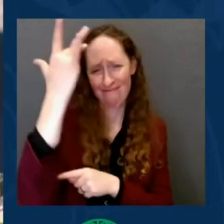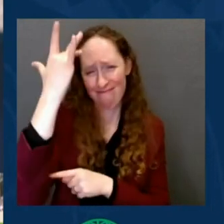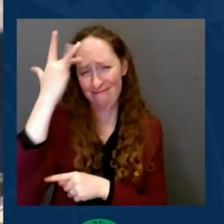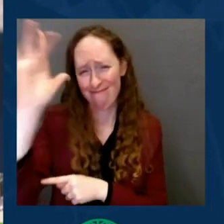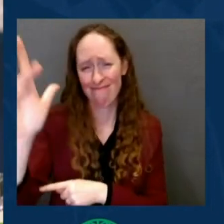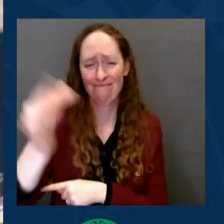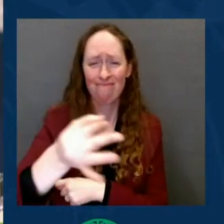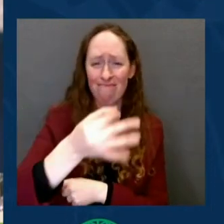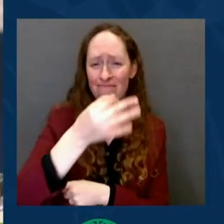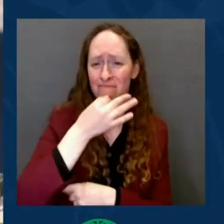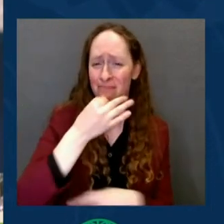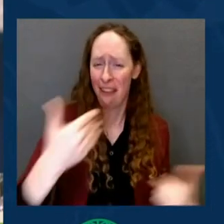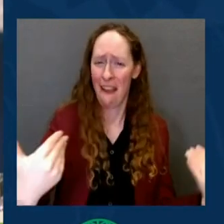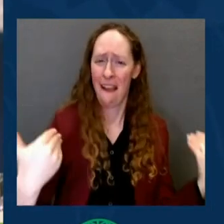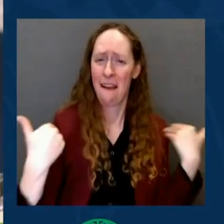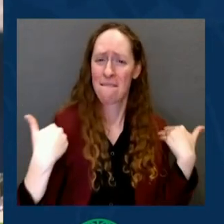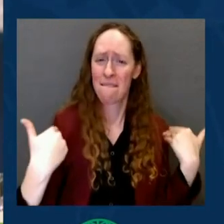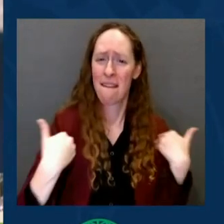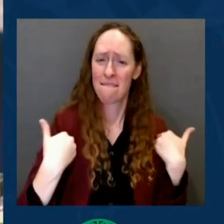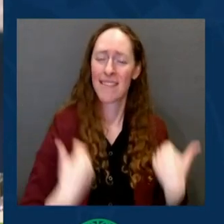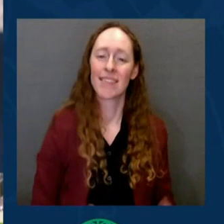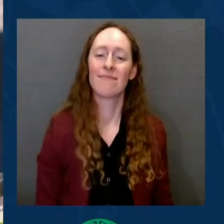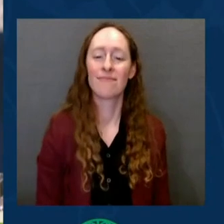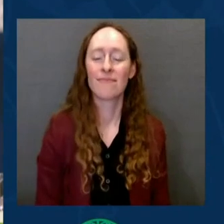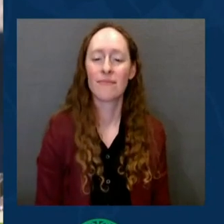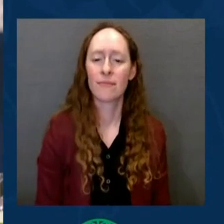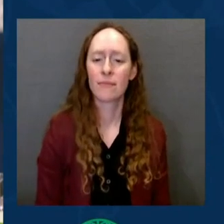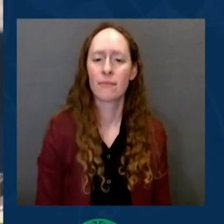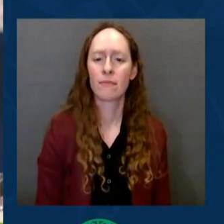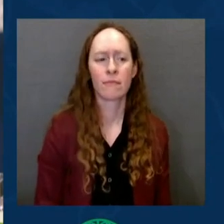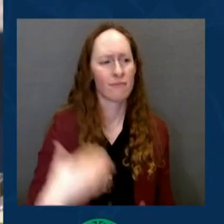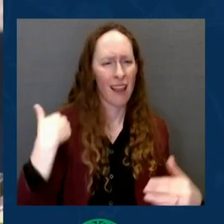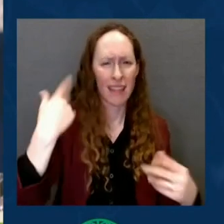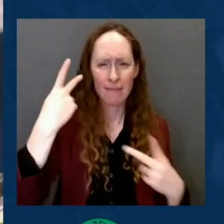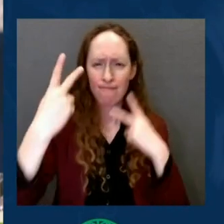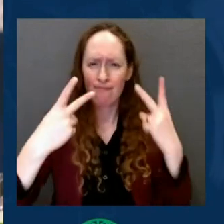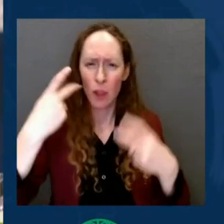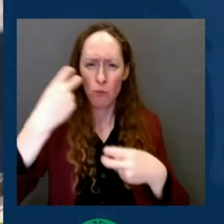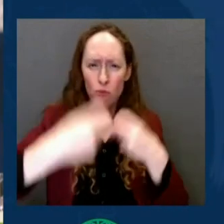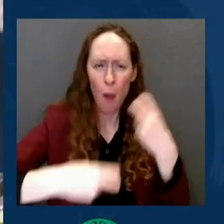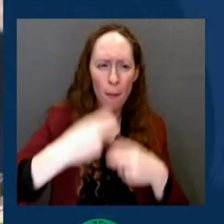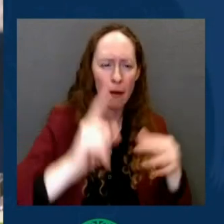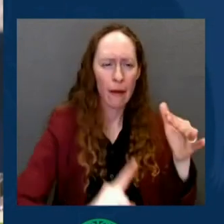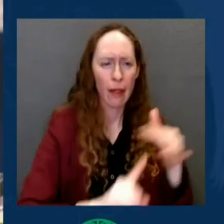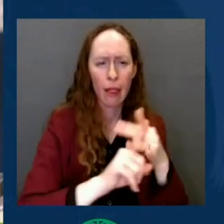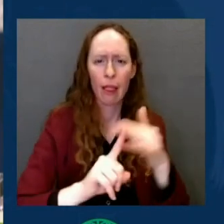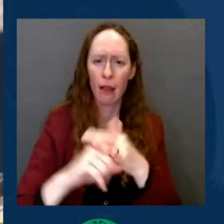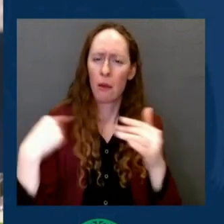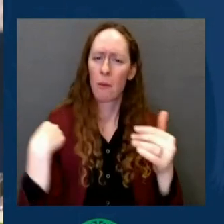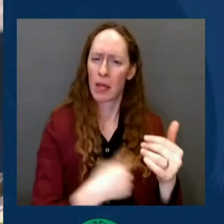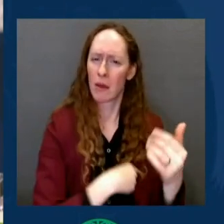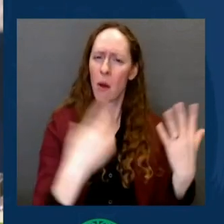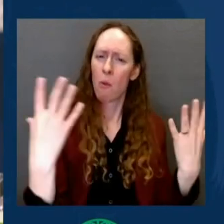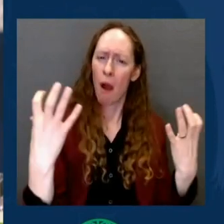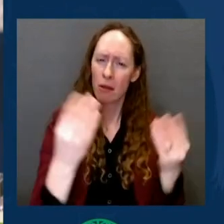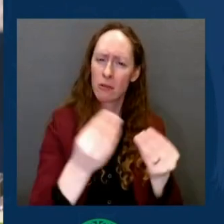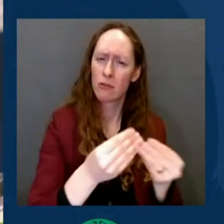itself. It counts on the solidarity of its friends and respect and